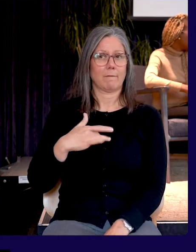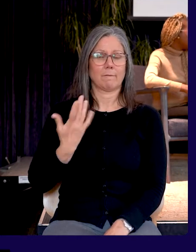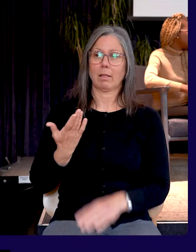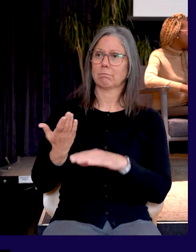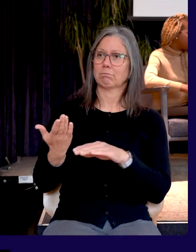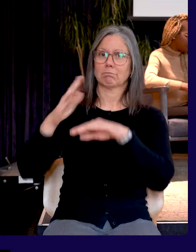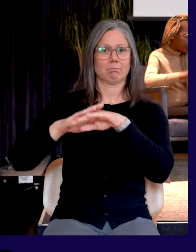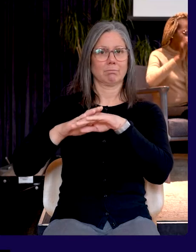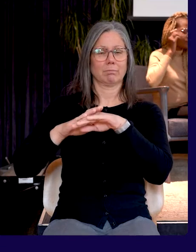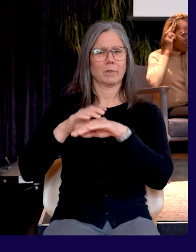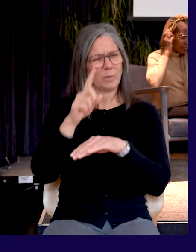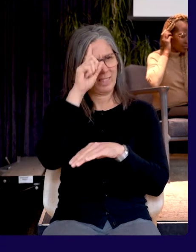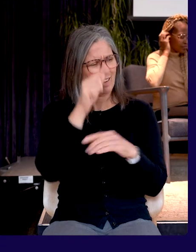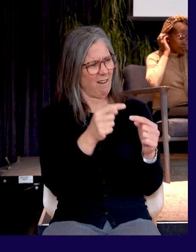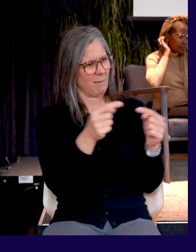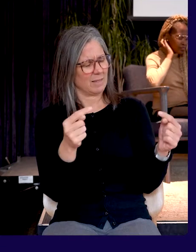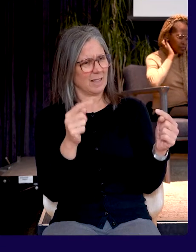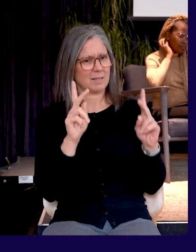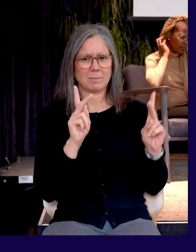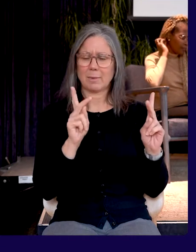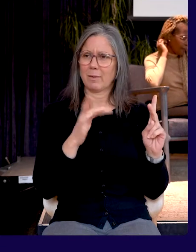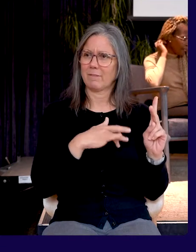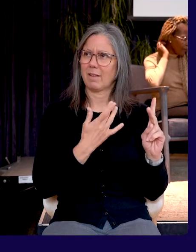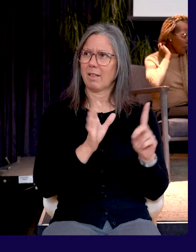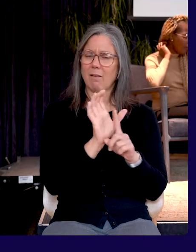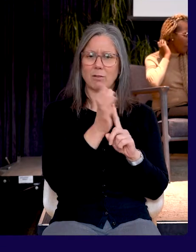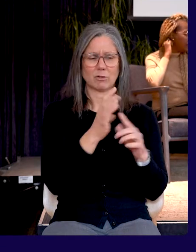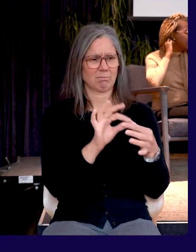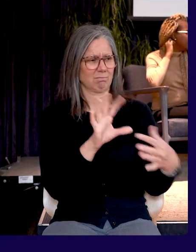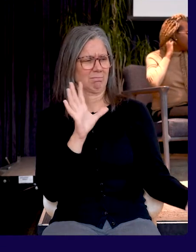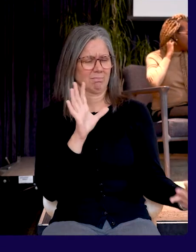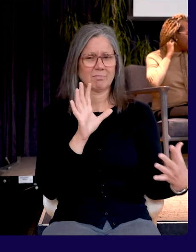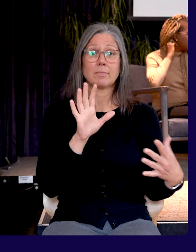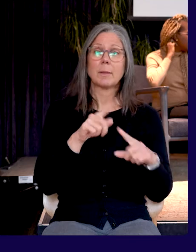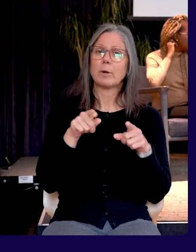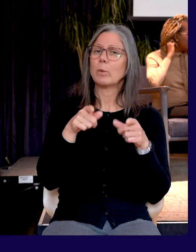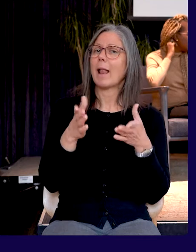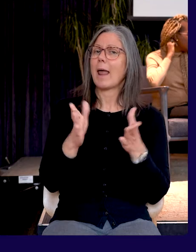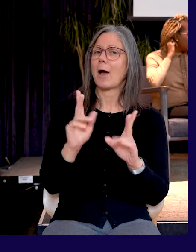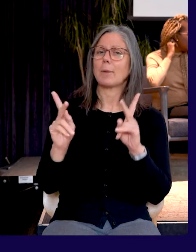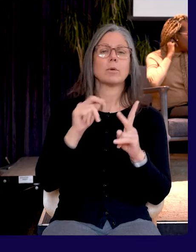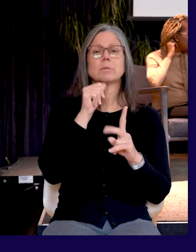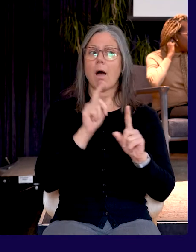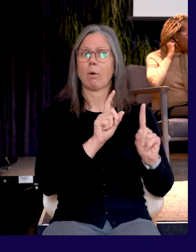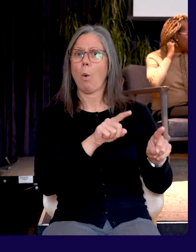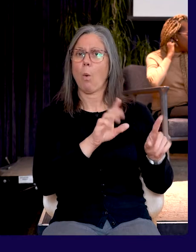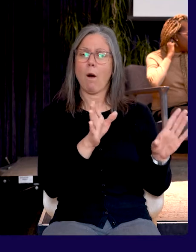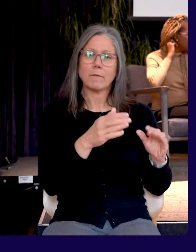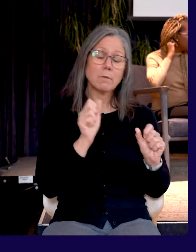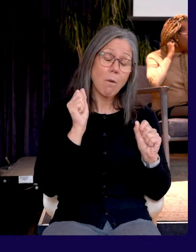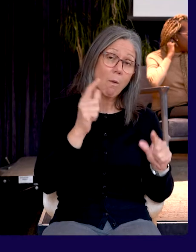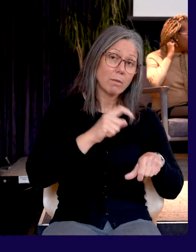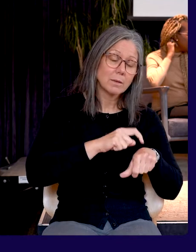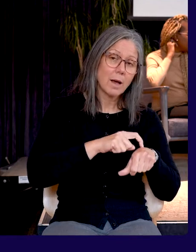the opposite of what you would think in terms of how office culture would work, right? But if you allow people to not be in the office all the time,